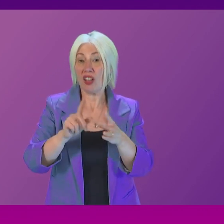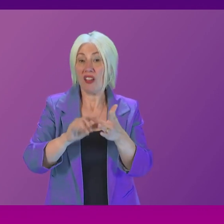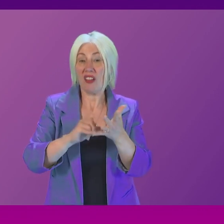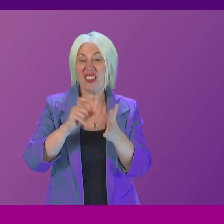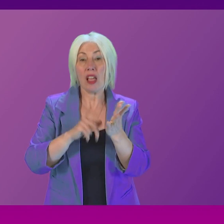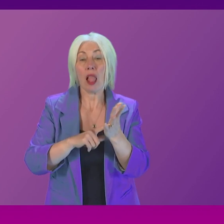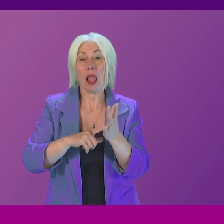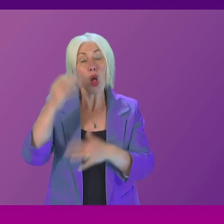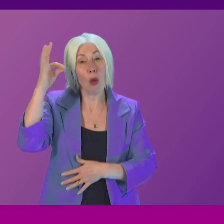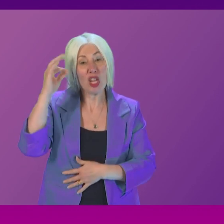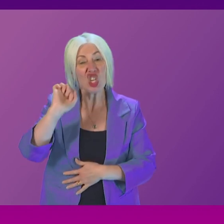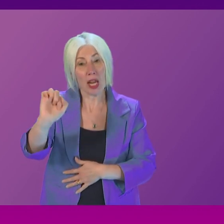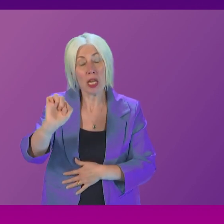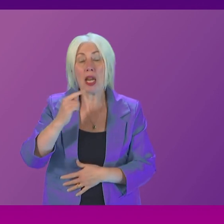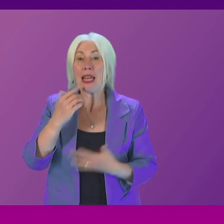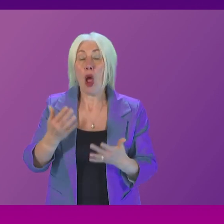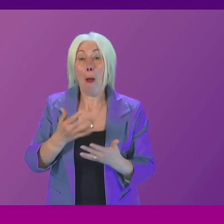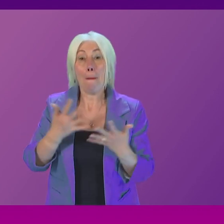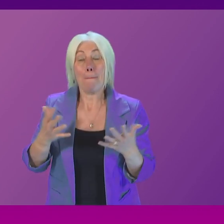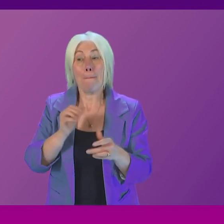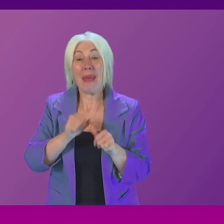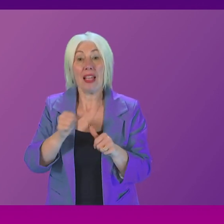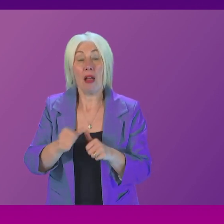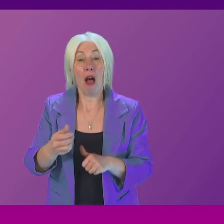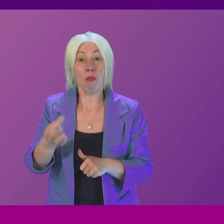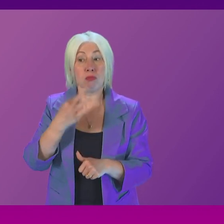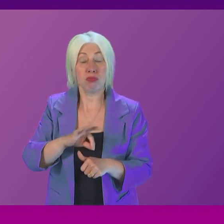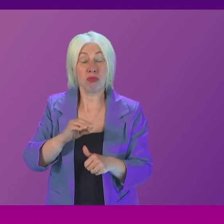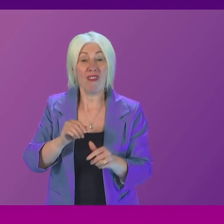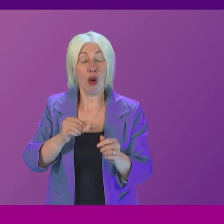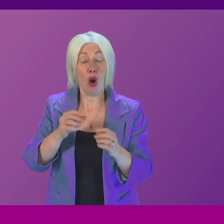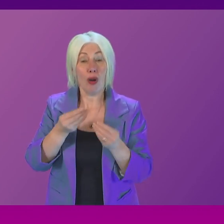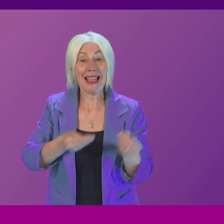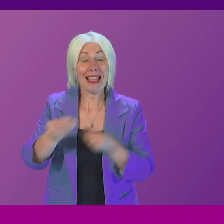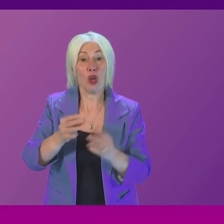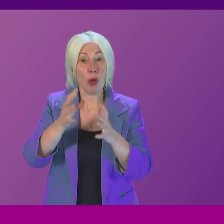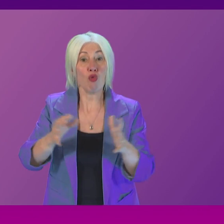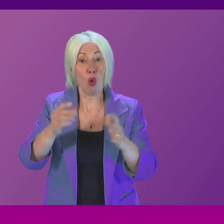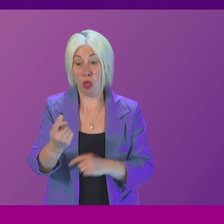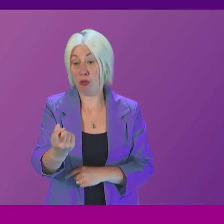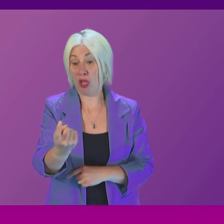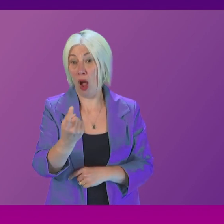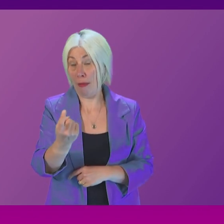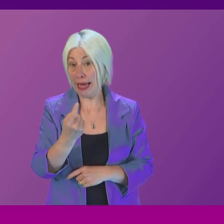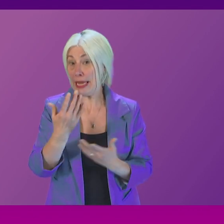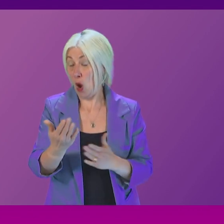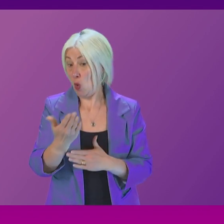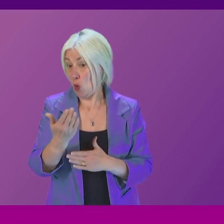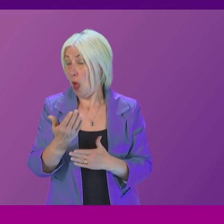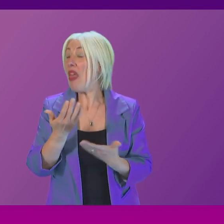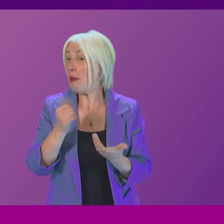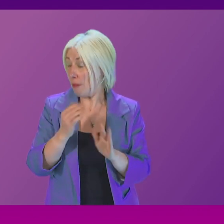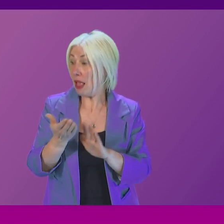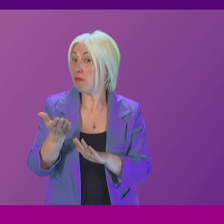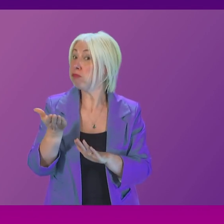that we have greater and better prospects in relation to economic growth in the coming period than we've had perhaps in